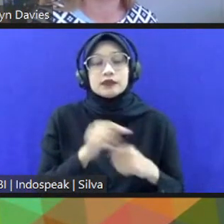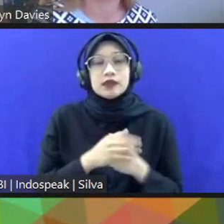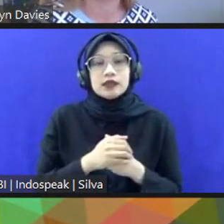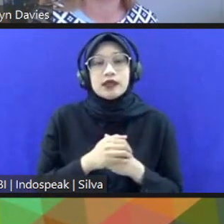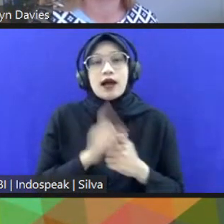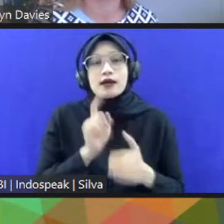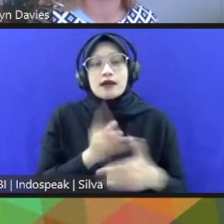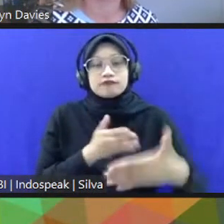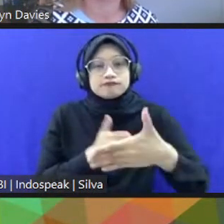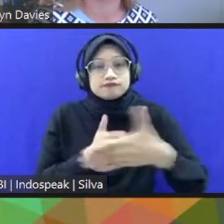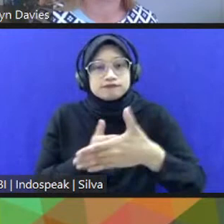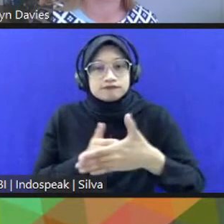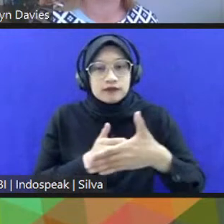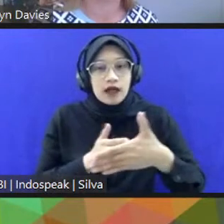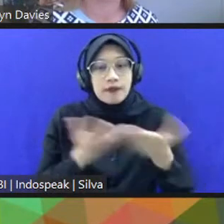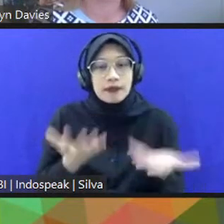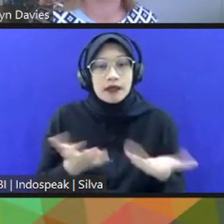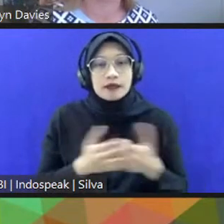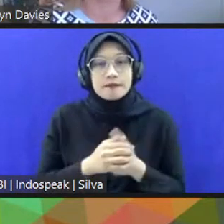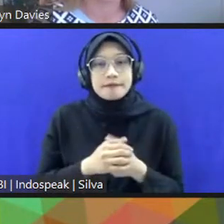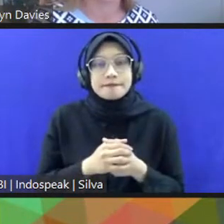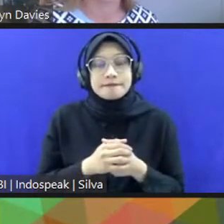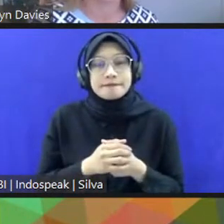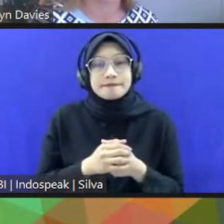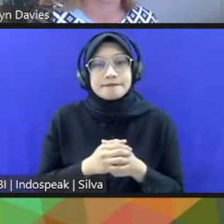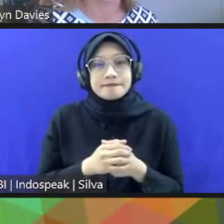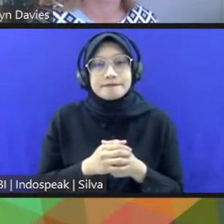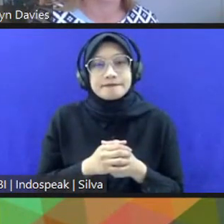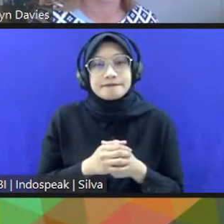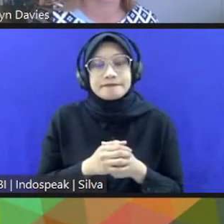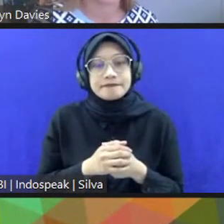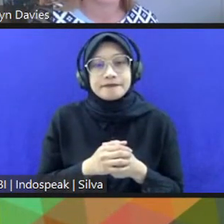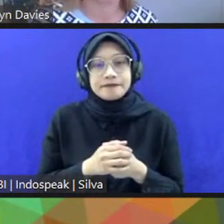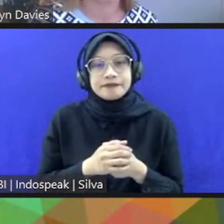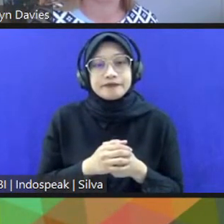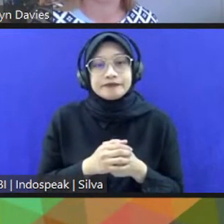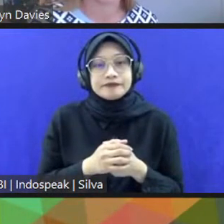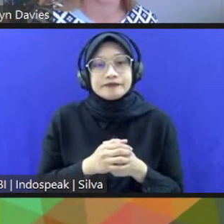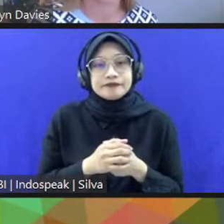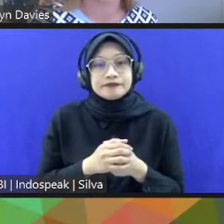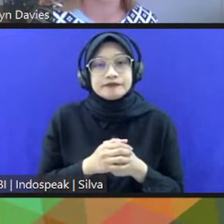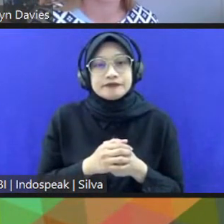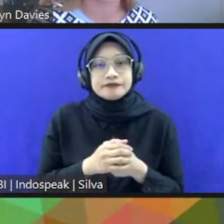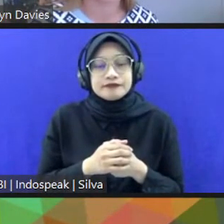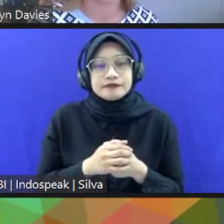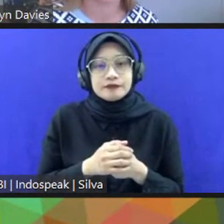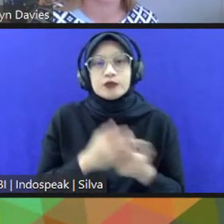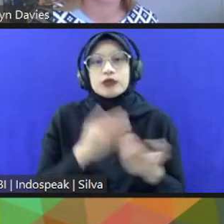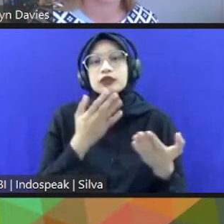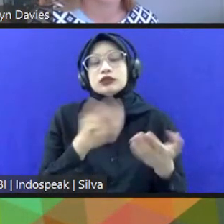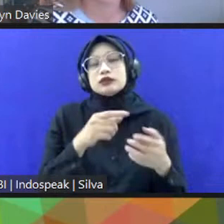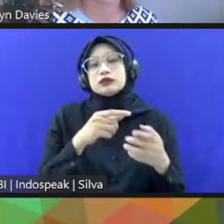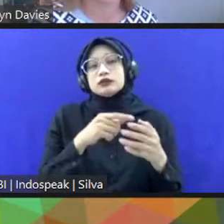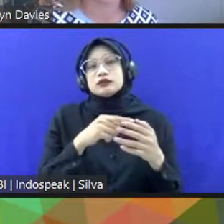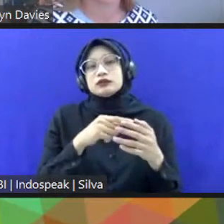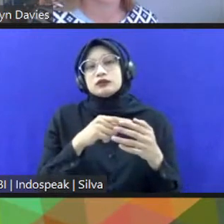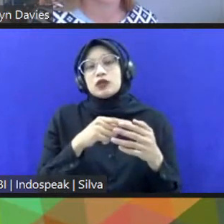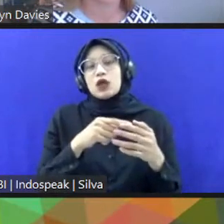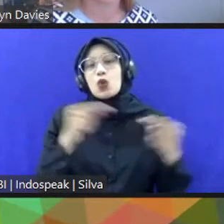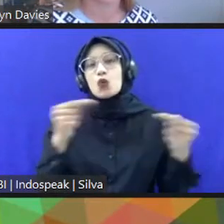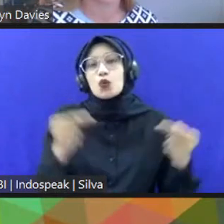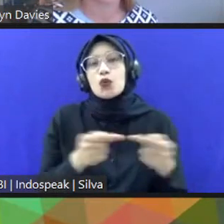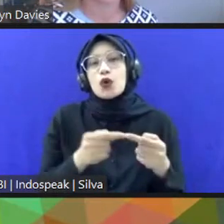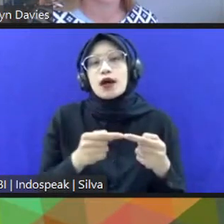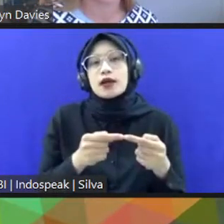one is, probably the key one to my mind is, and this relates, in particular to the role of what we've